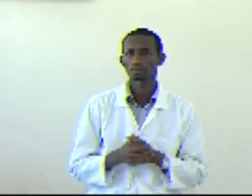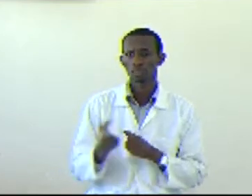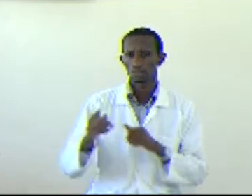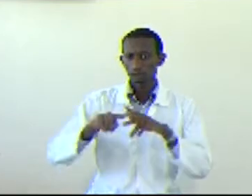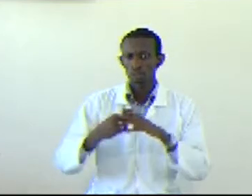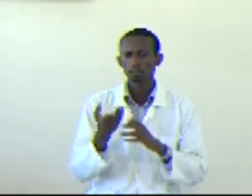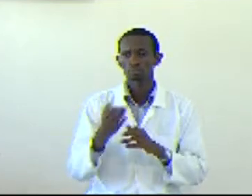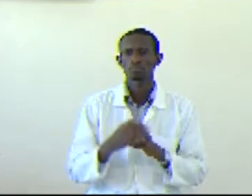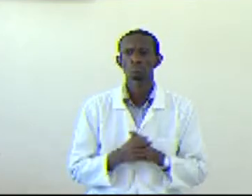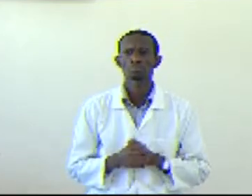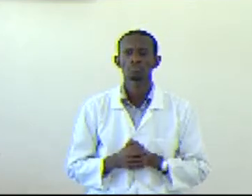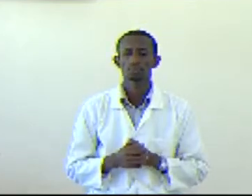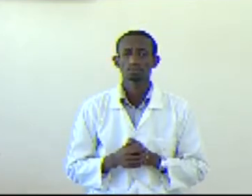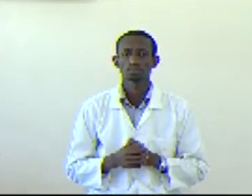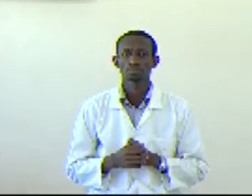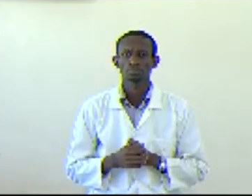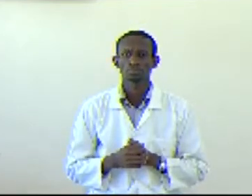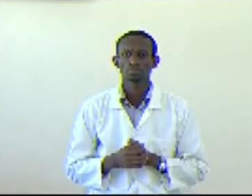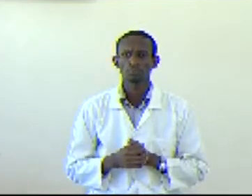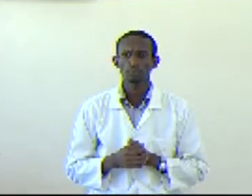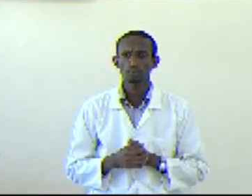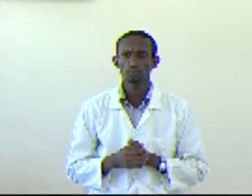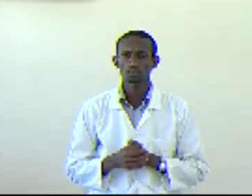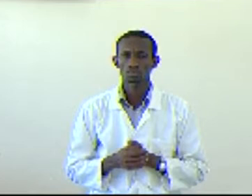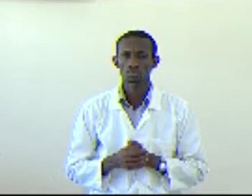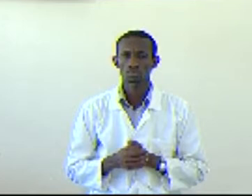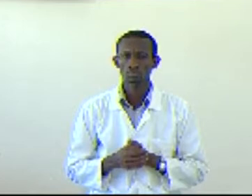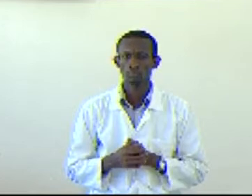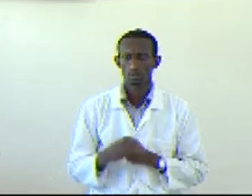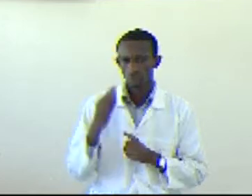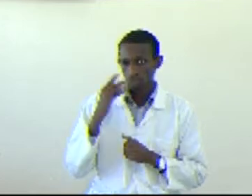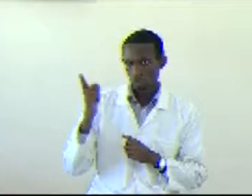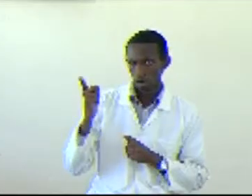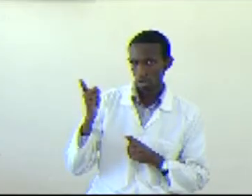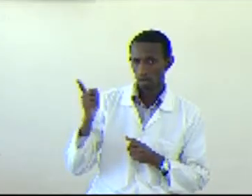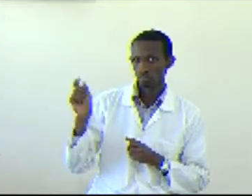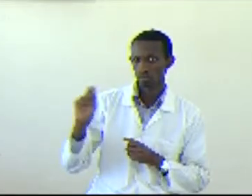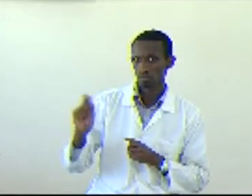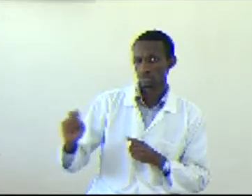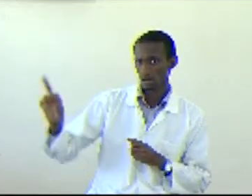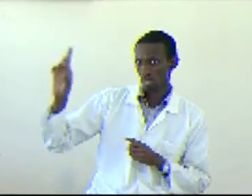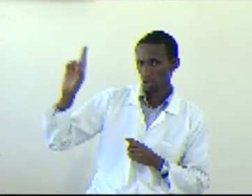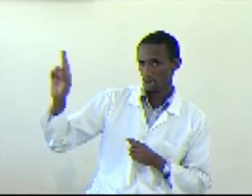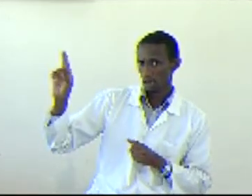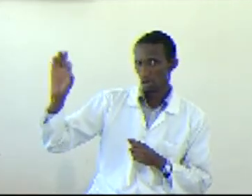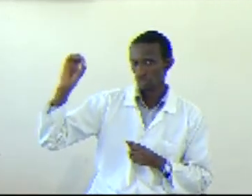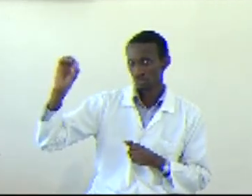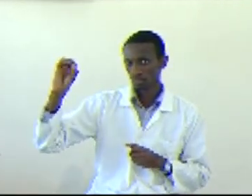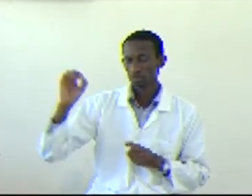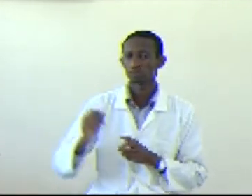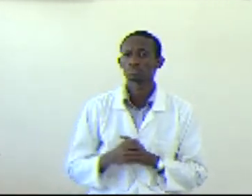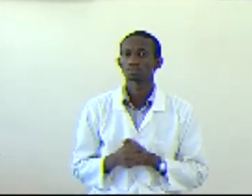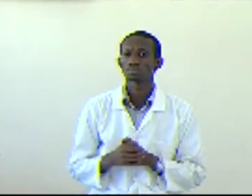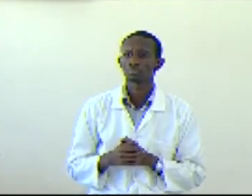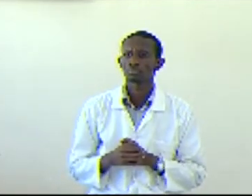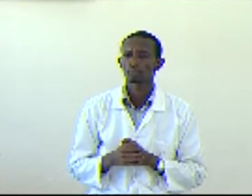that. So let's call this as L1, or okay, L is 0, and this here we have L is